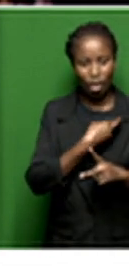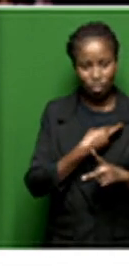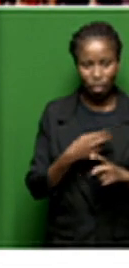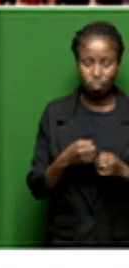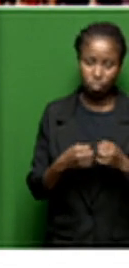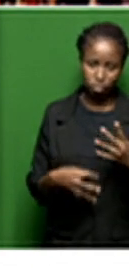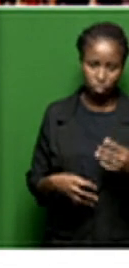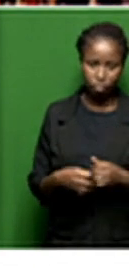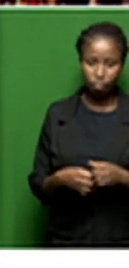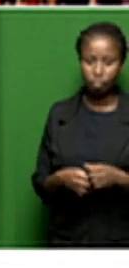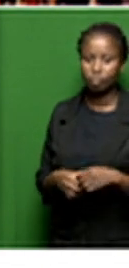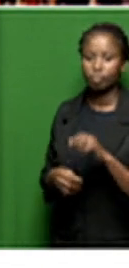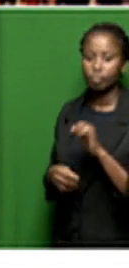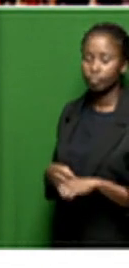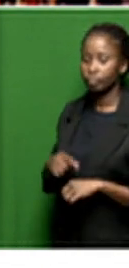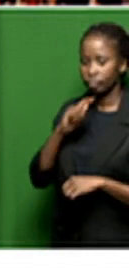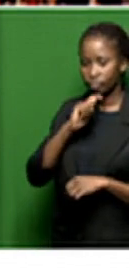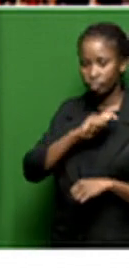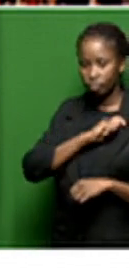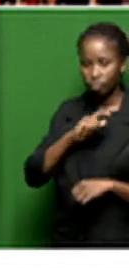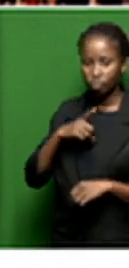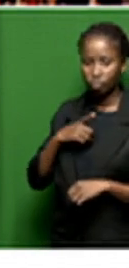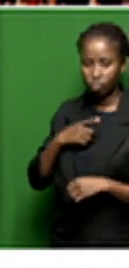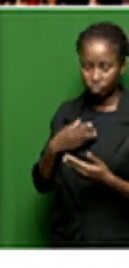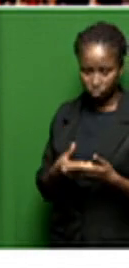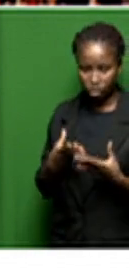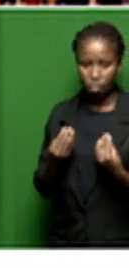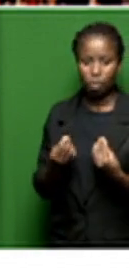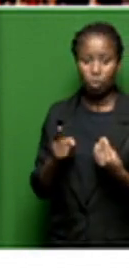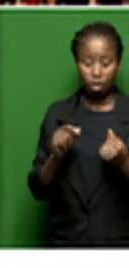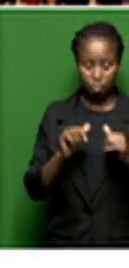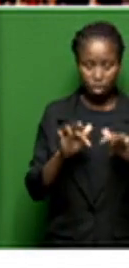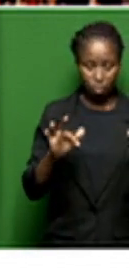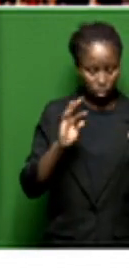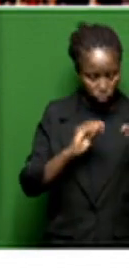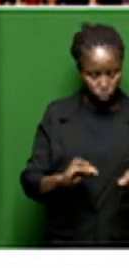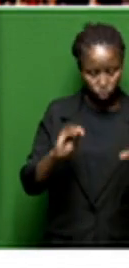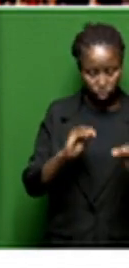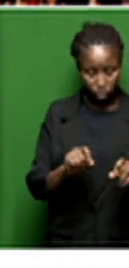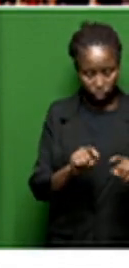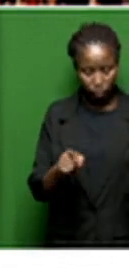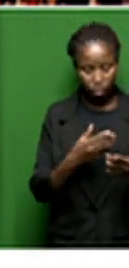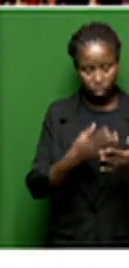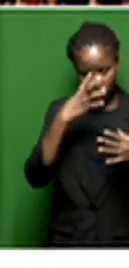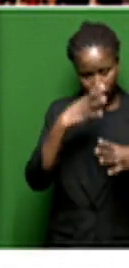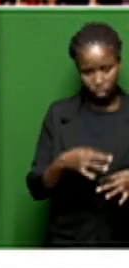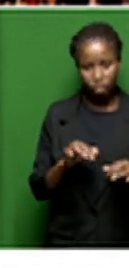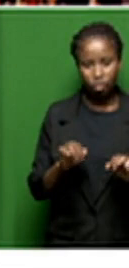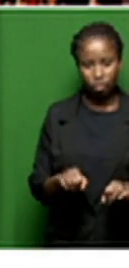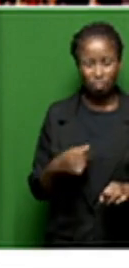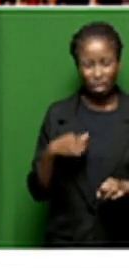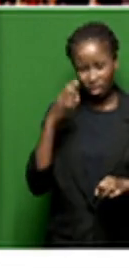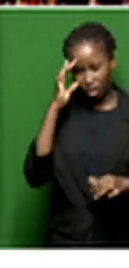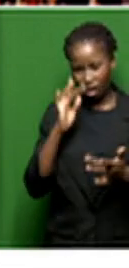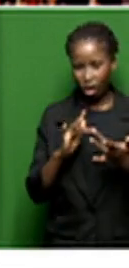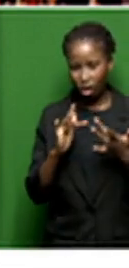Indeed, and that's the thing, is getting the message close to people, and they can make the decision for themselves as well. Not sure if we've lost